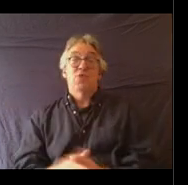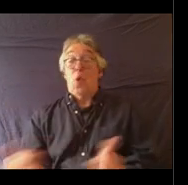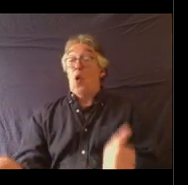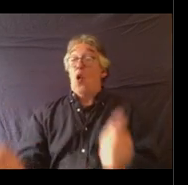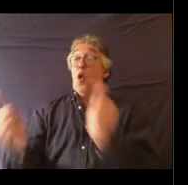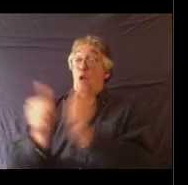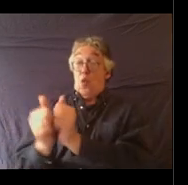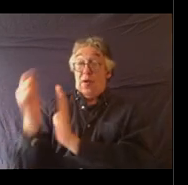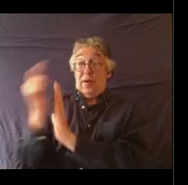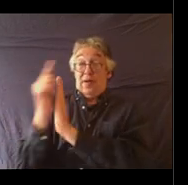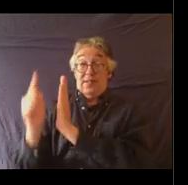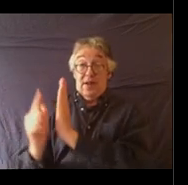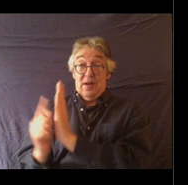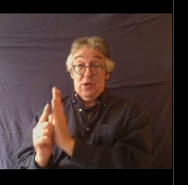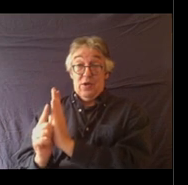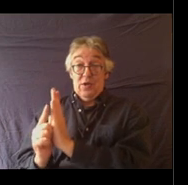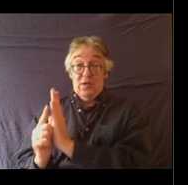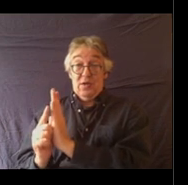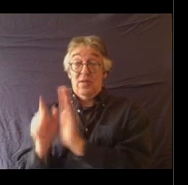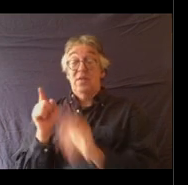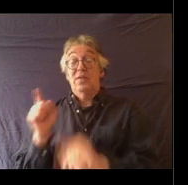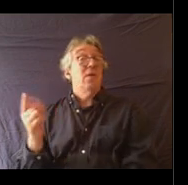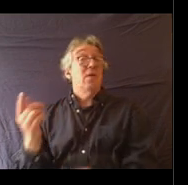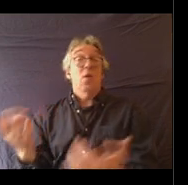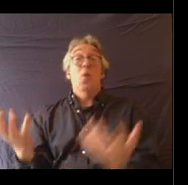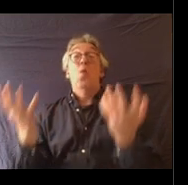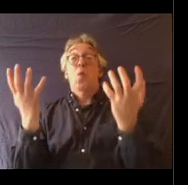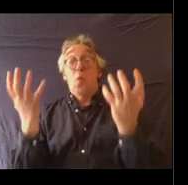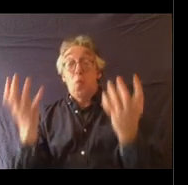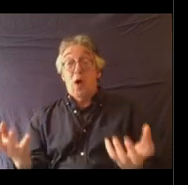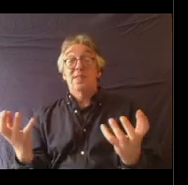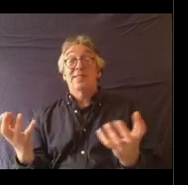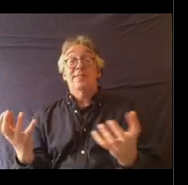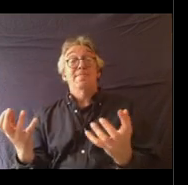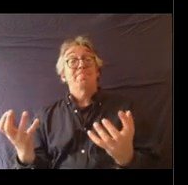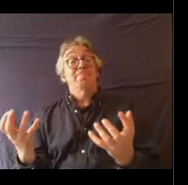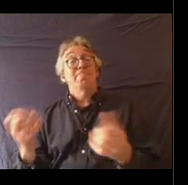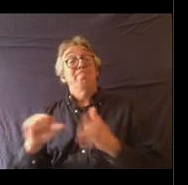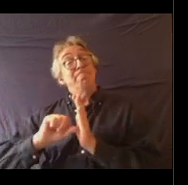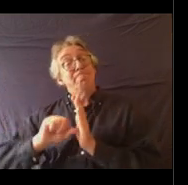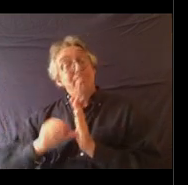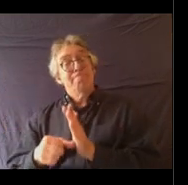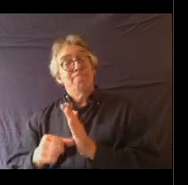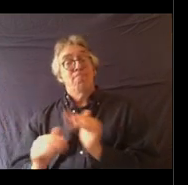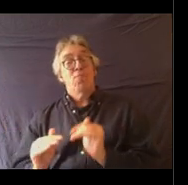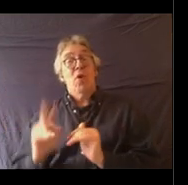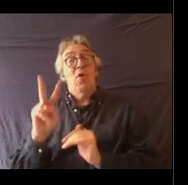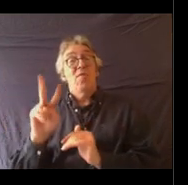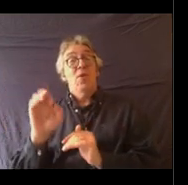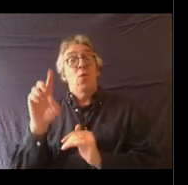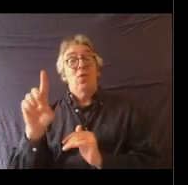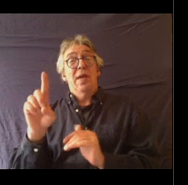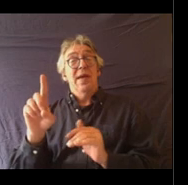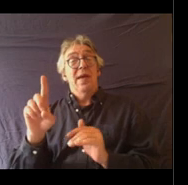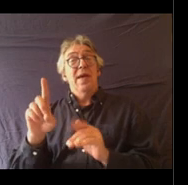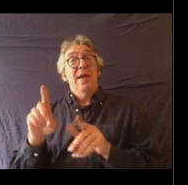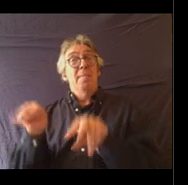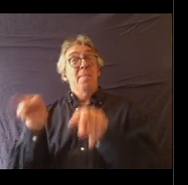the revision, they really wanted to reinforce the obligation for VOD players,